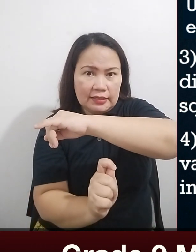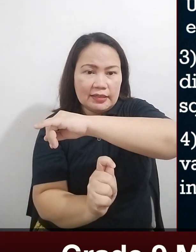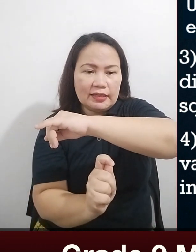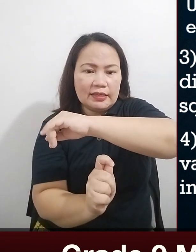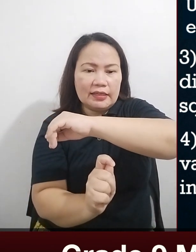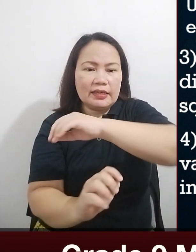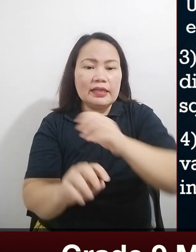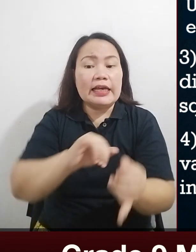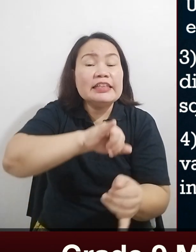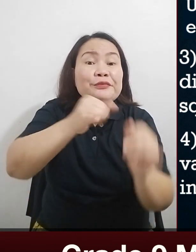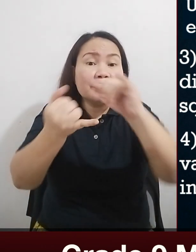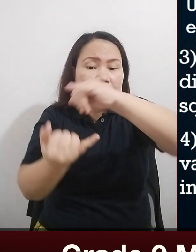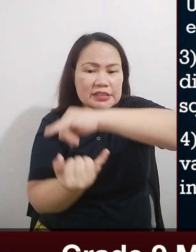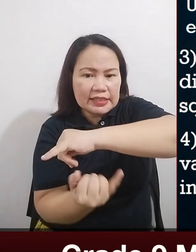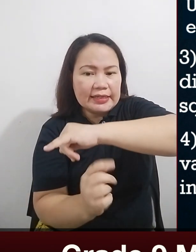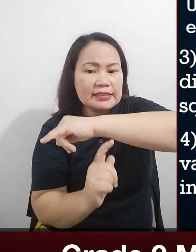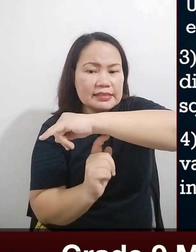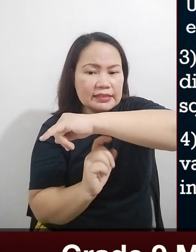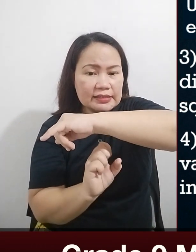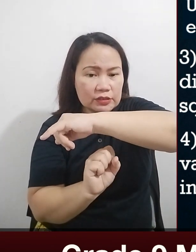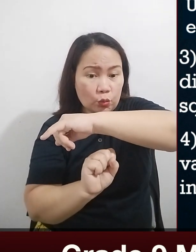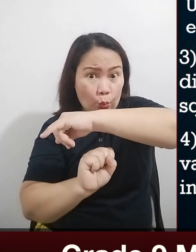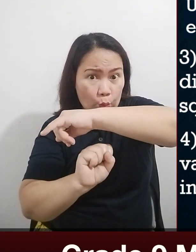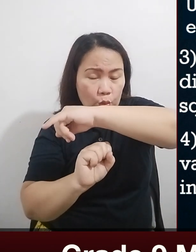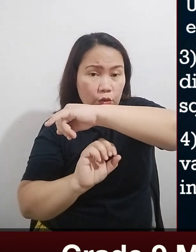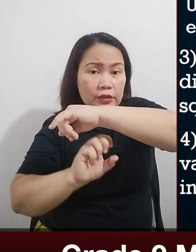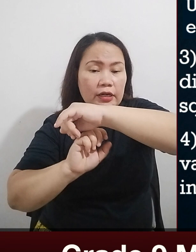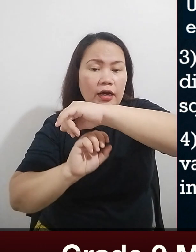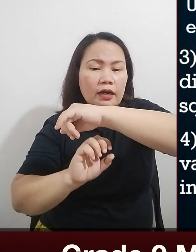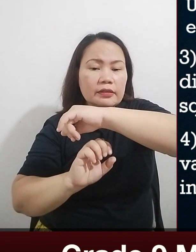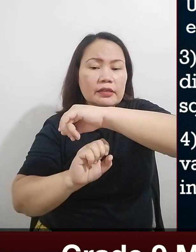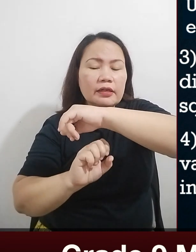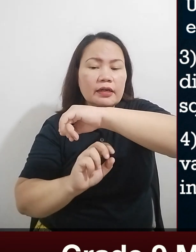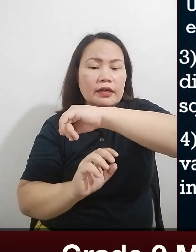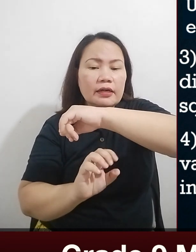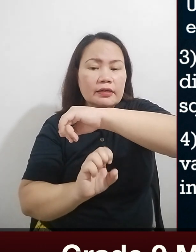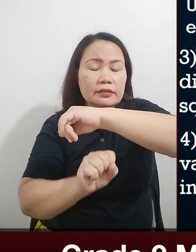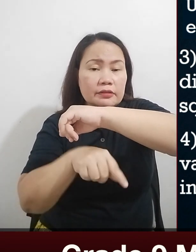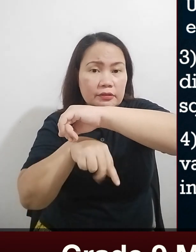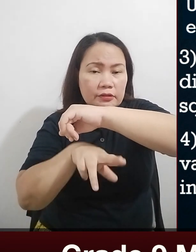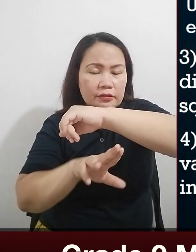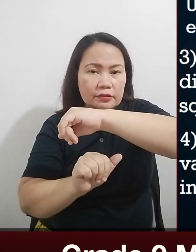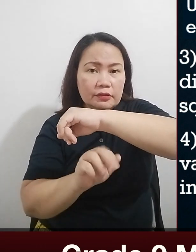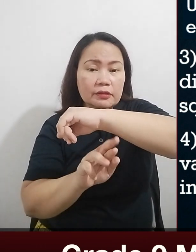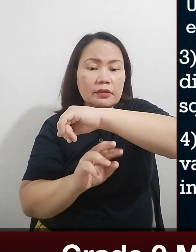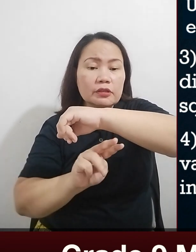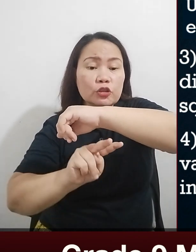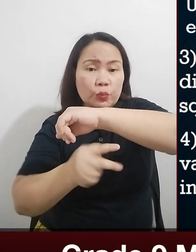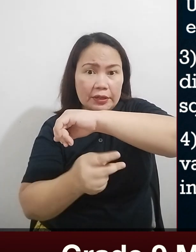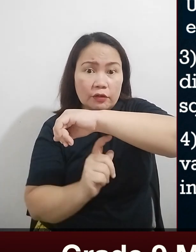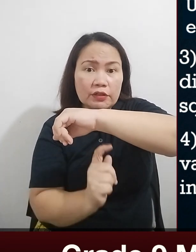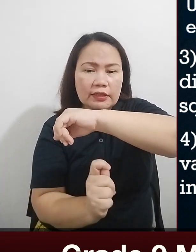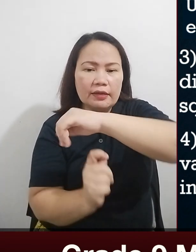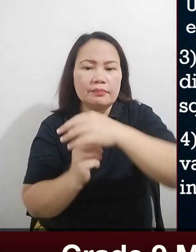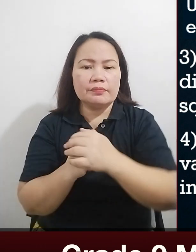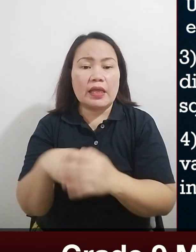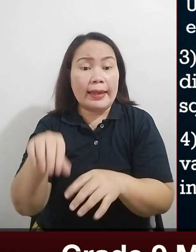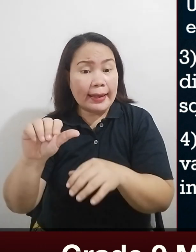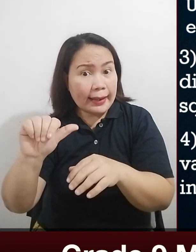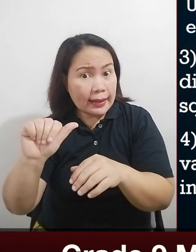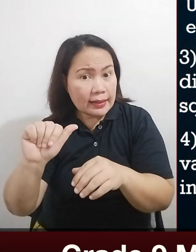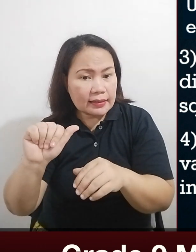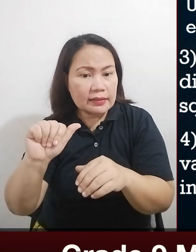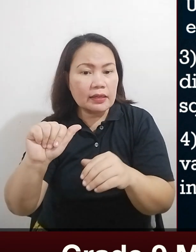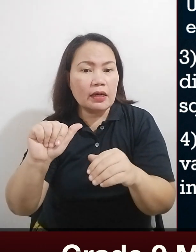the time t it travels. So again, for example number 4, the